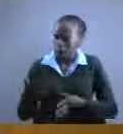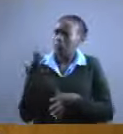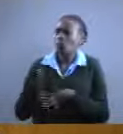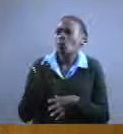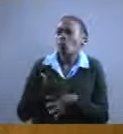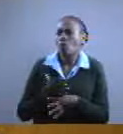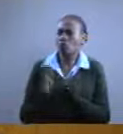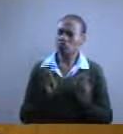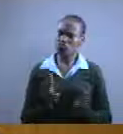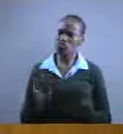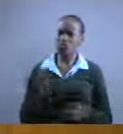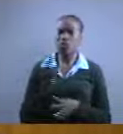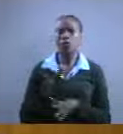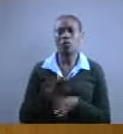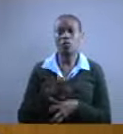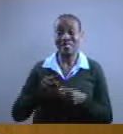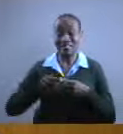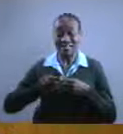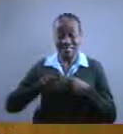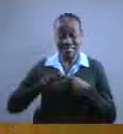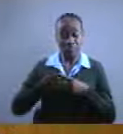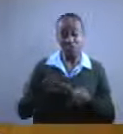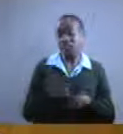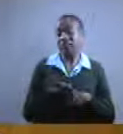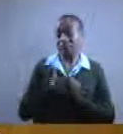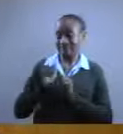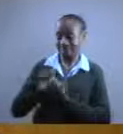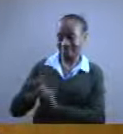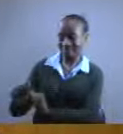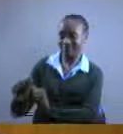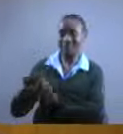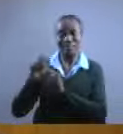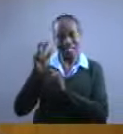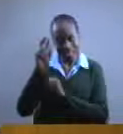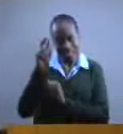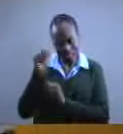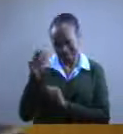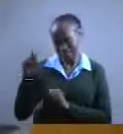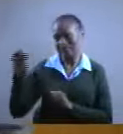one of the priorities of the ANC and its government.